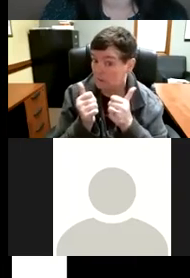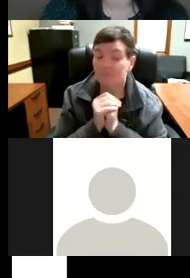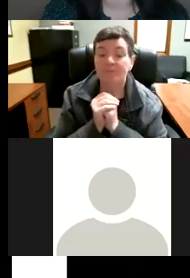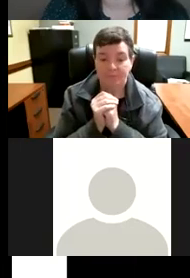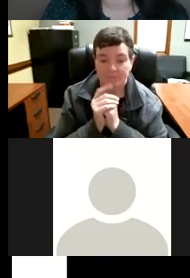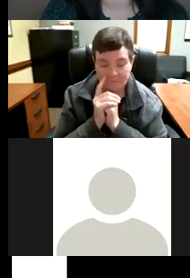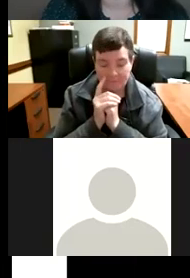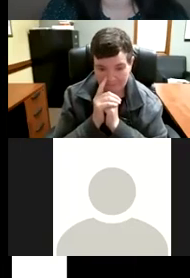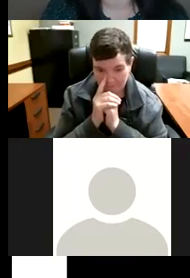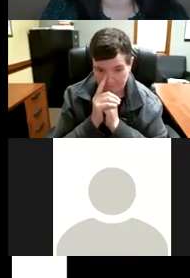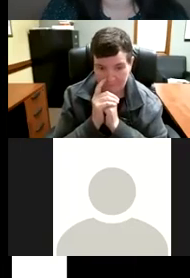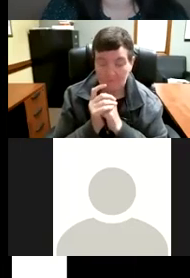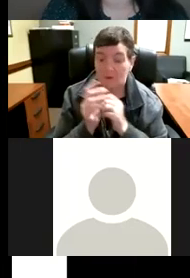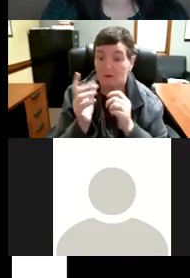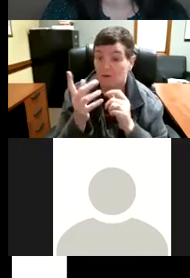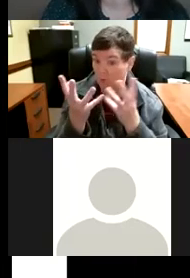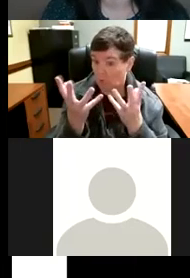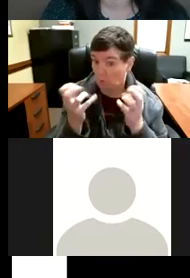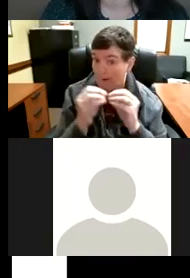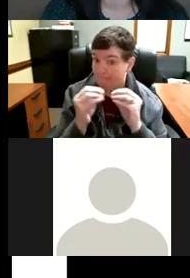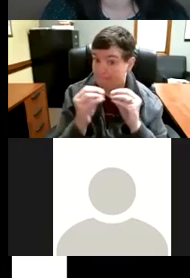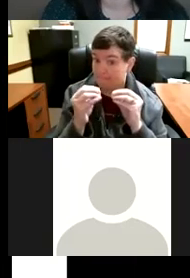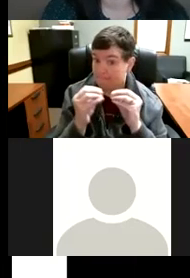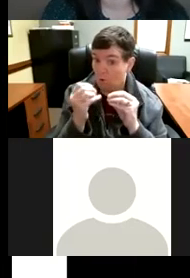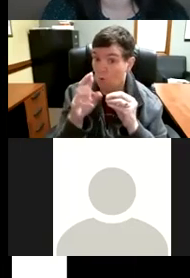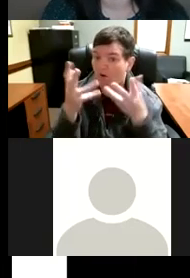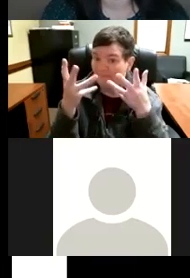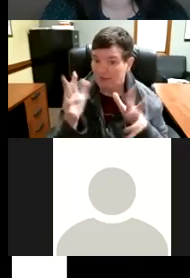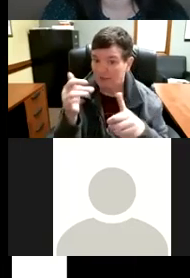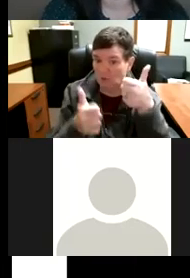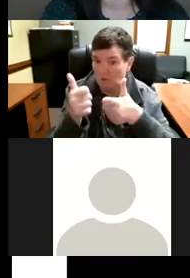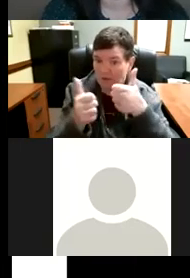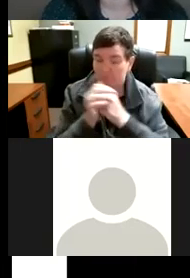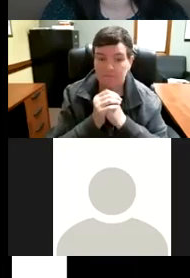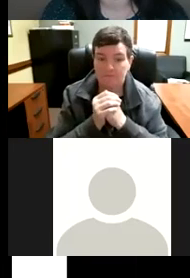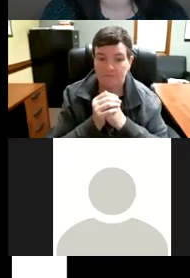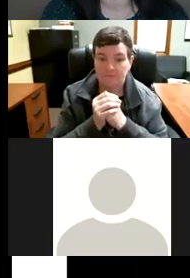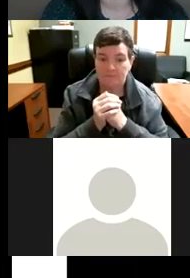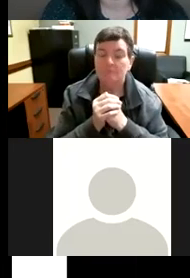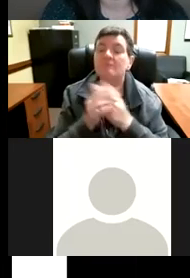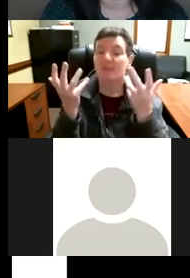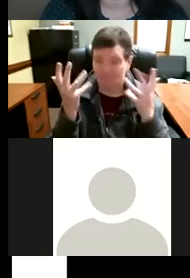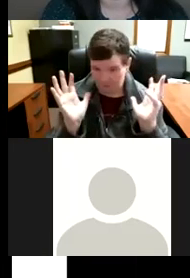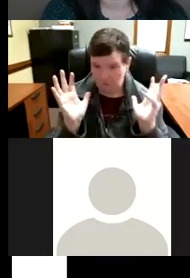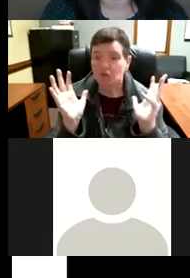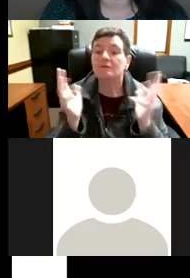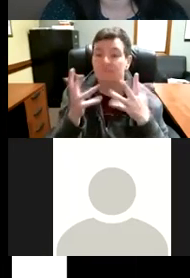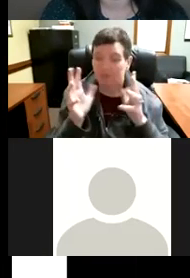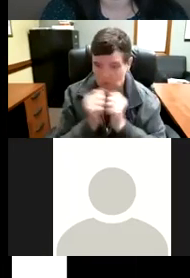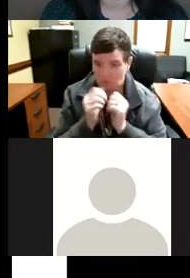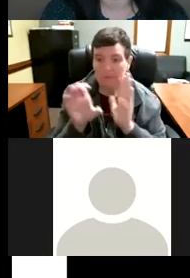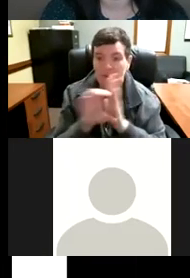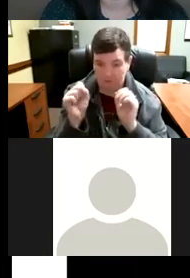All right. Do you want to put more, or are we all done? Which one? All done. All done with your